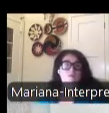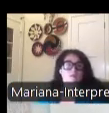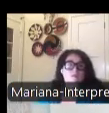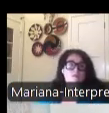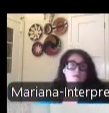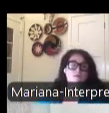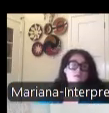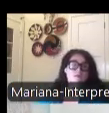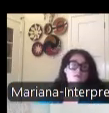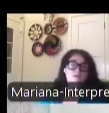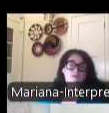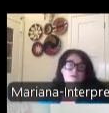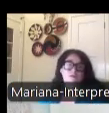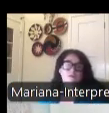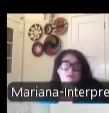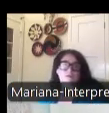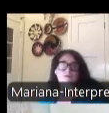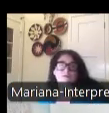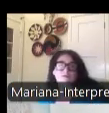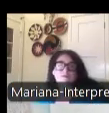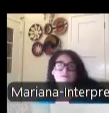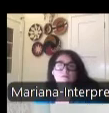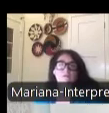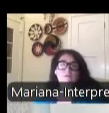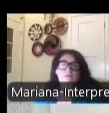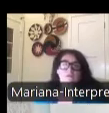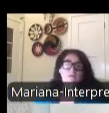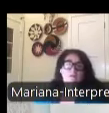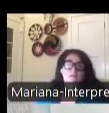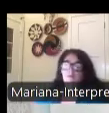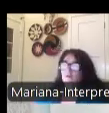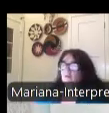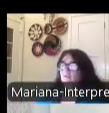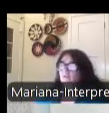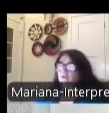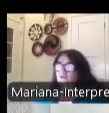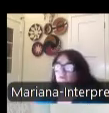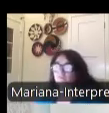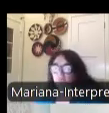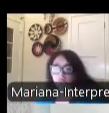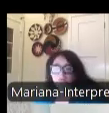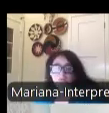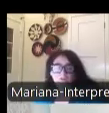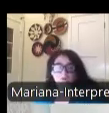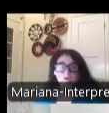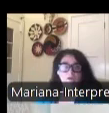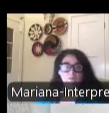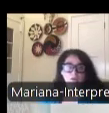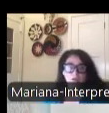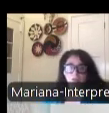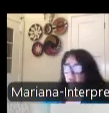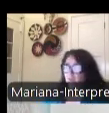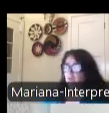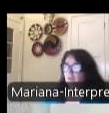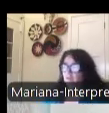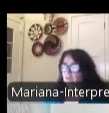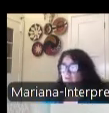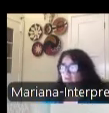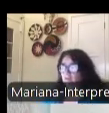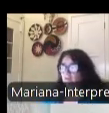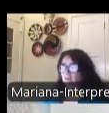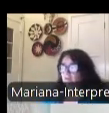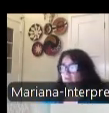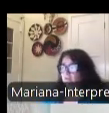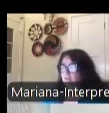temperature and in drought severity. But I think in order for it to become a potential